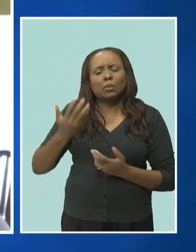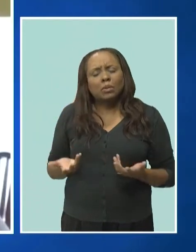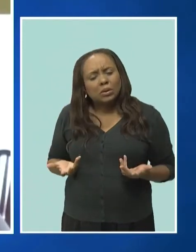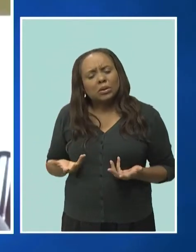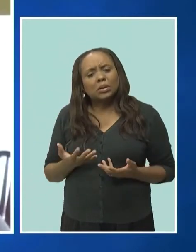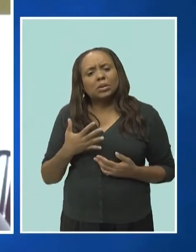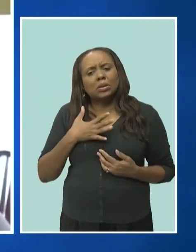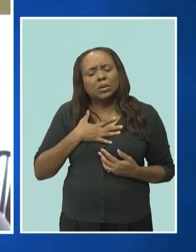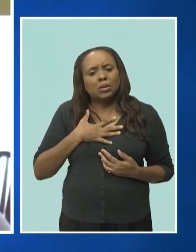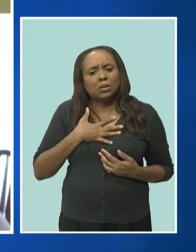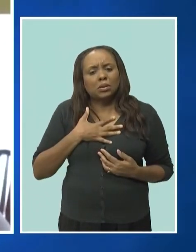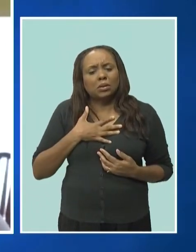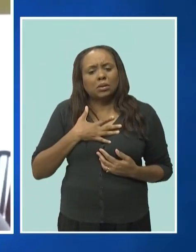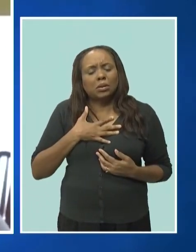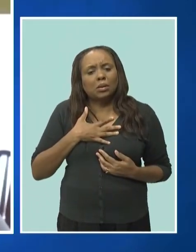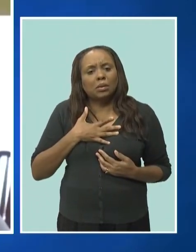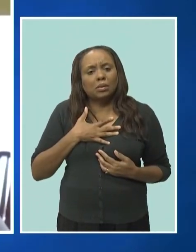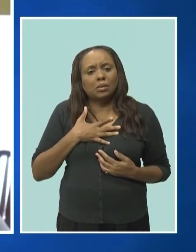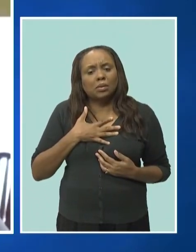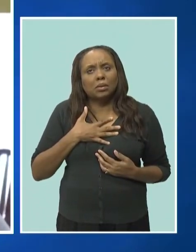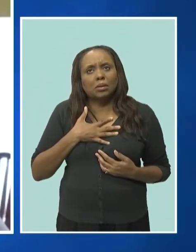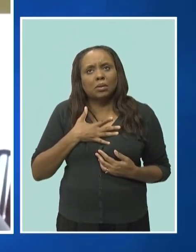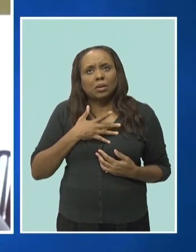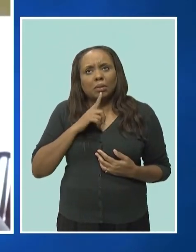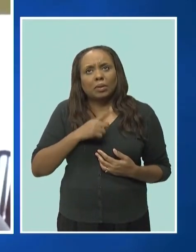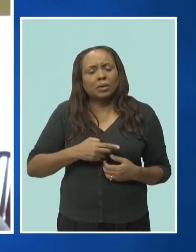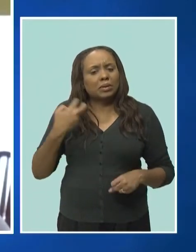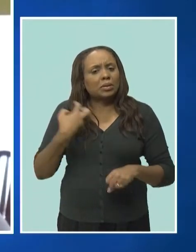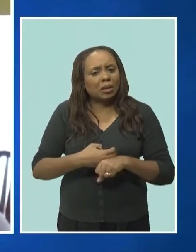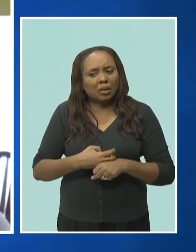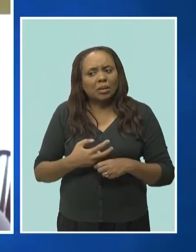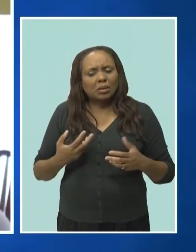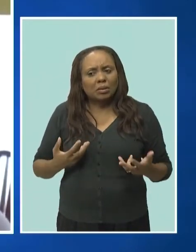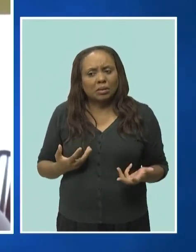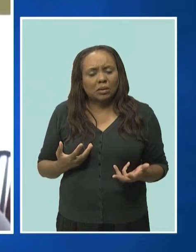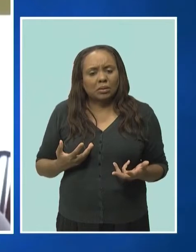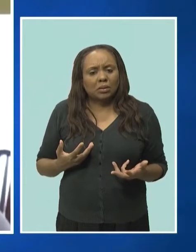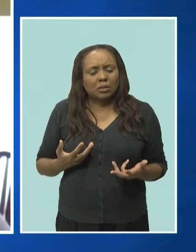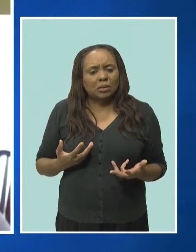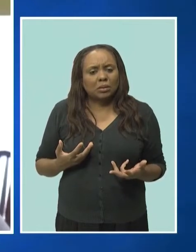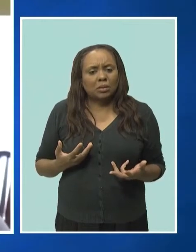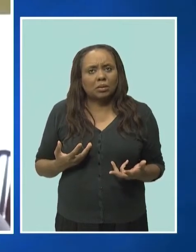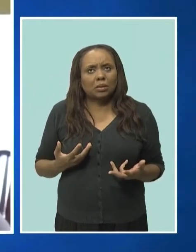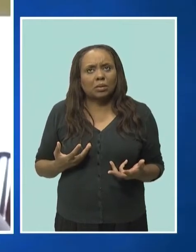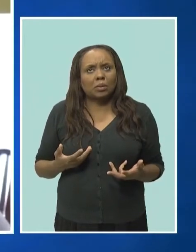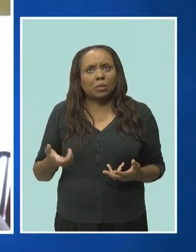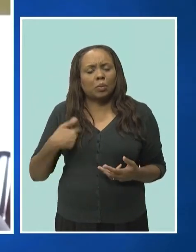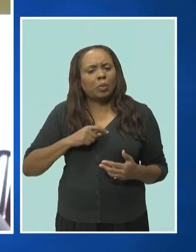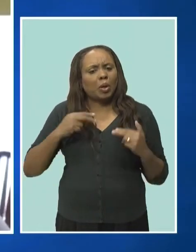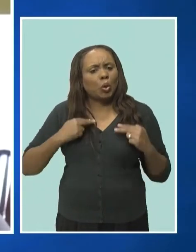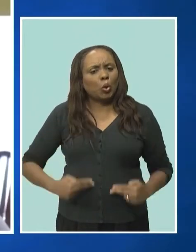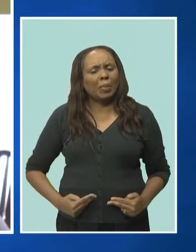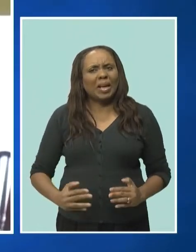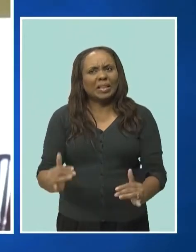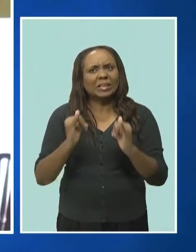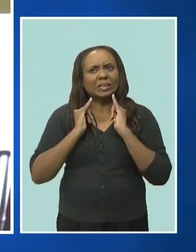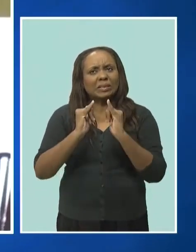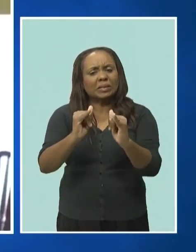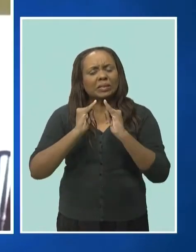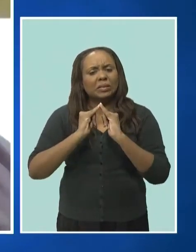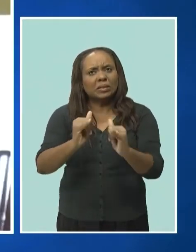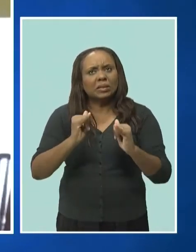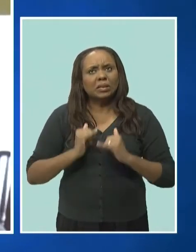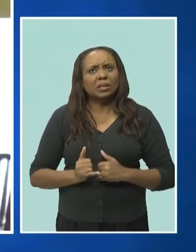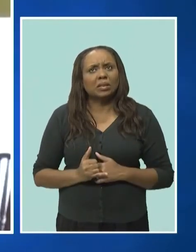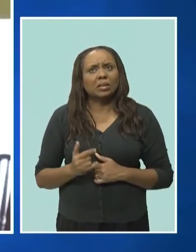people to know that it is hard. And we're human just like everybody else. I am